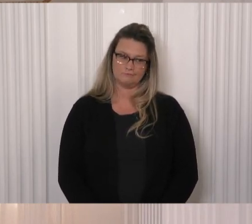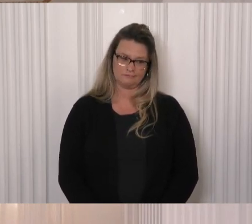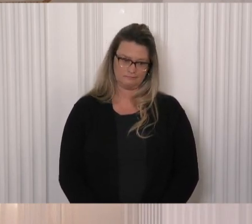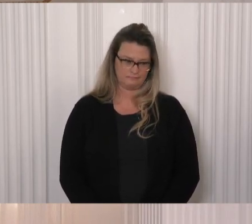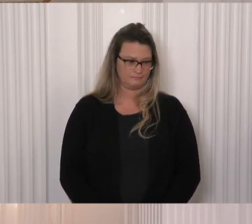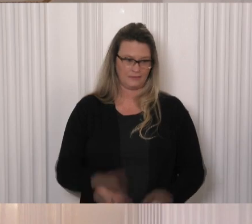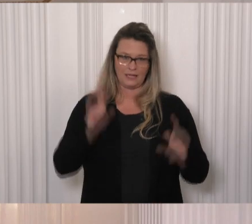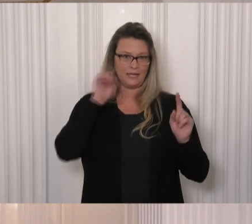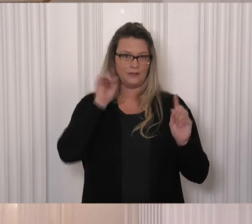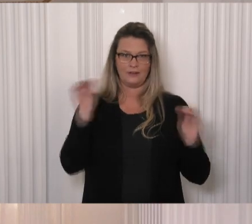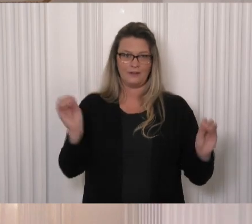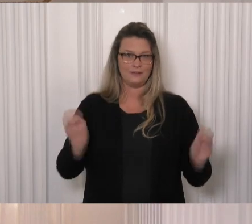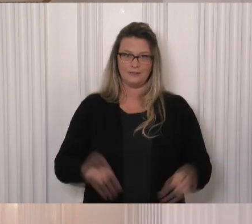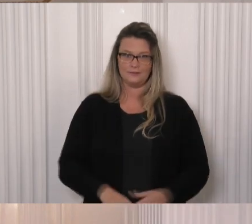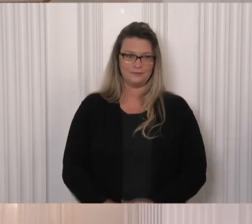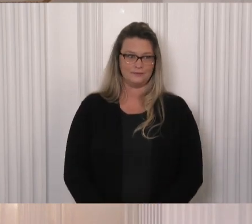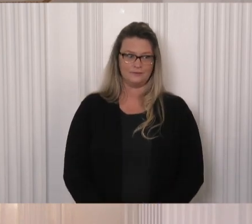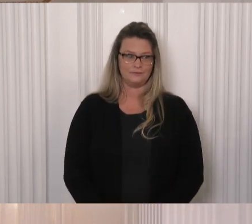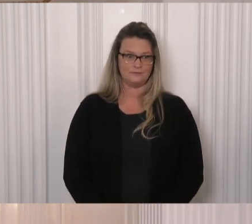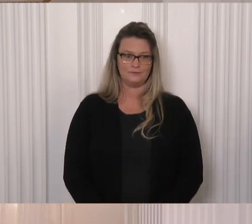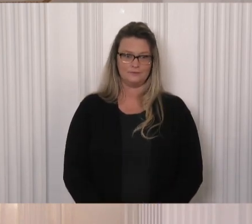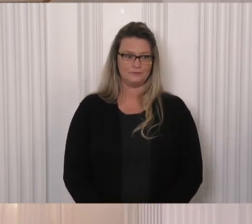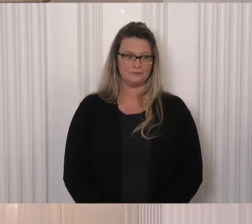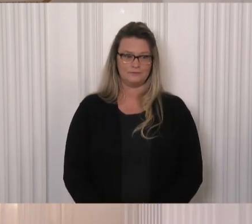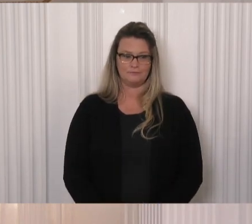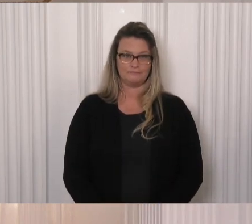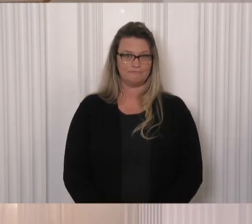Kara, unmute your mic, please.